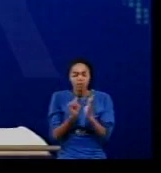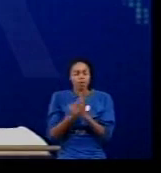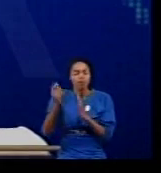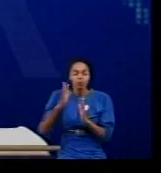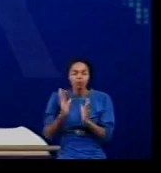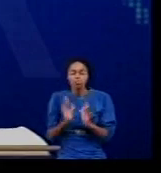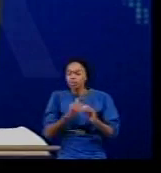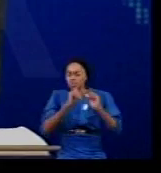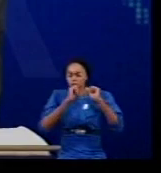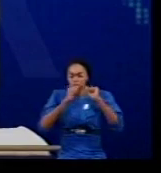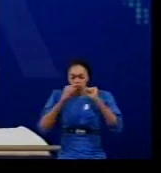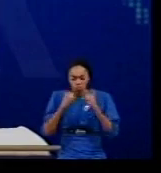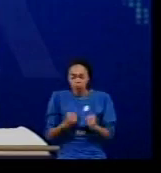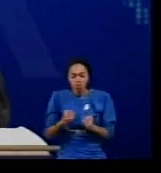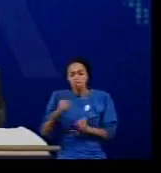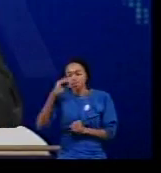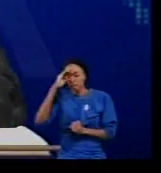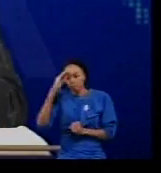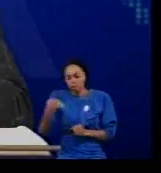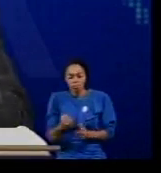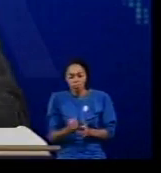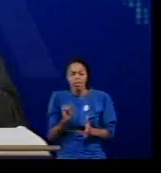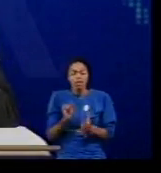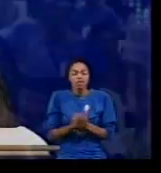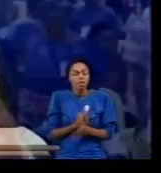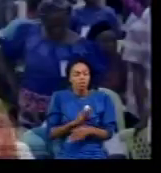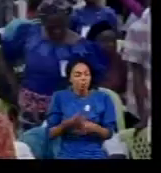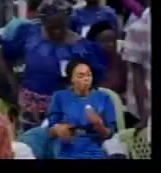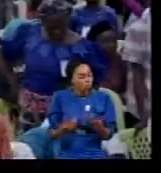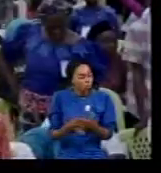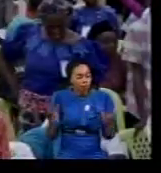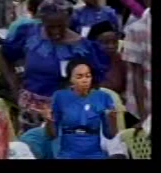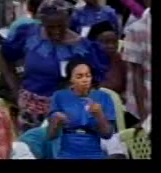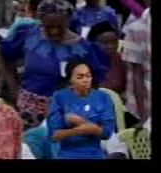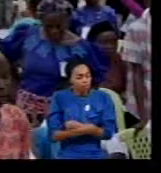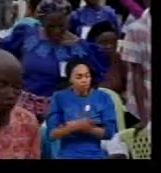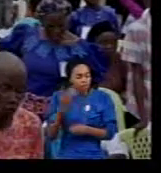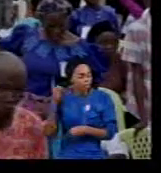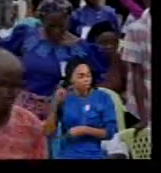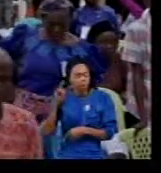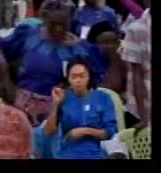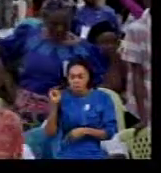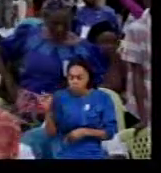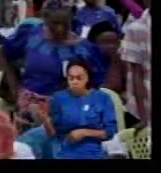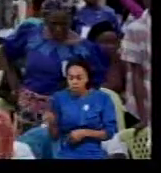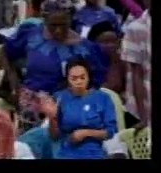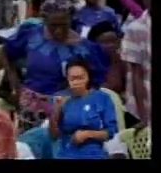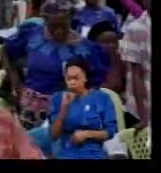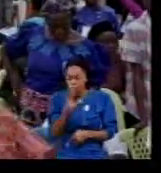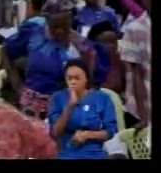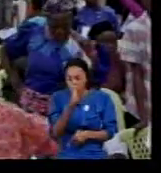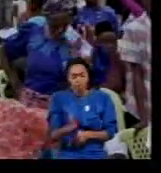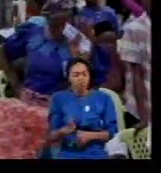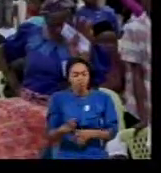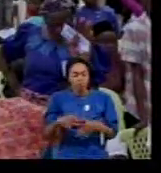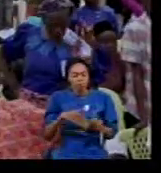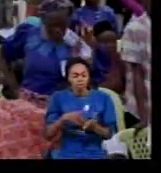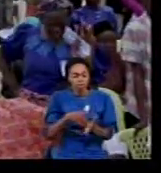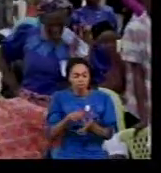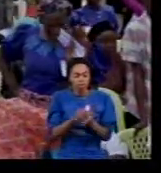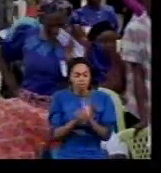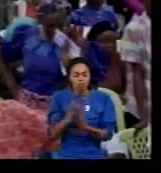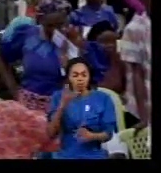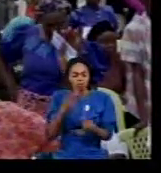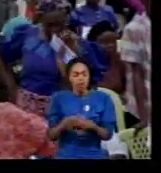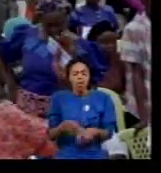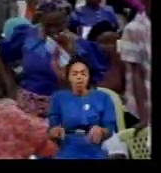understand we're going to respond by faith. To say yes to the Lord, when the answer comes, we can only fulfill that yes and